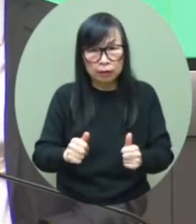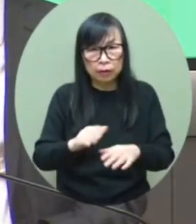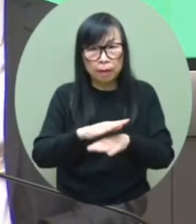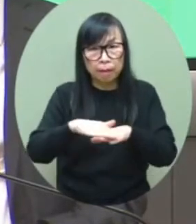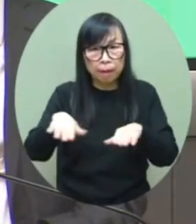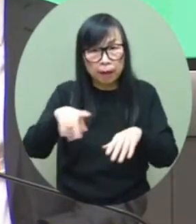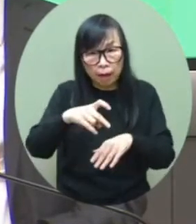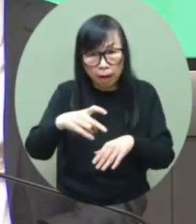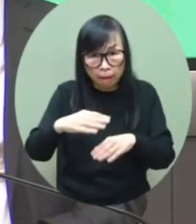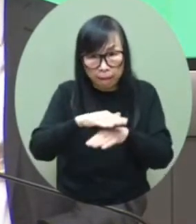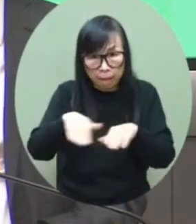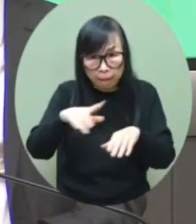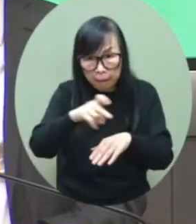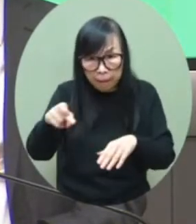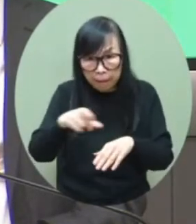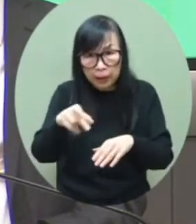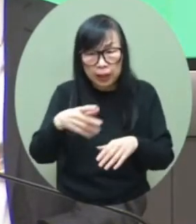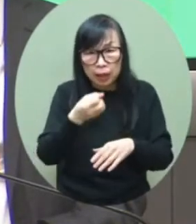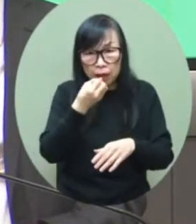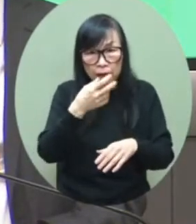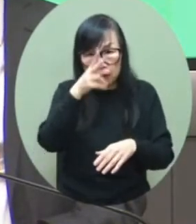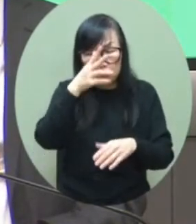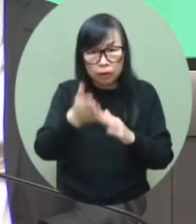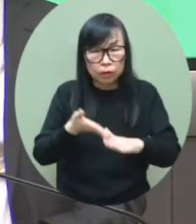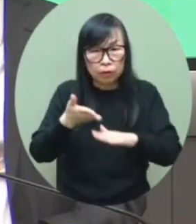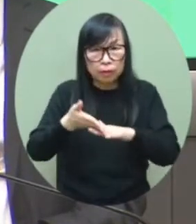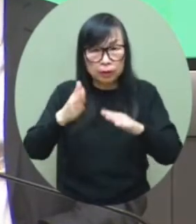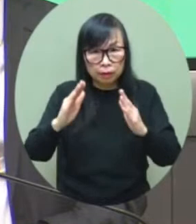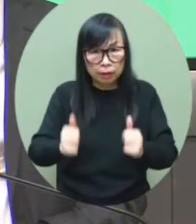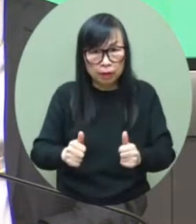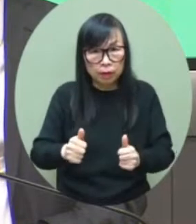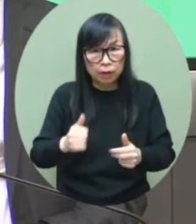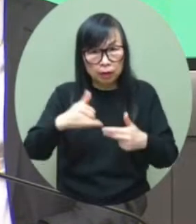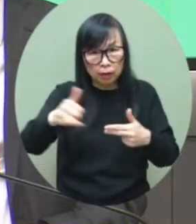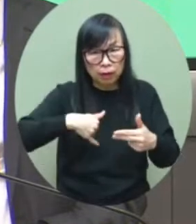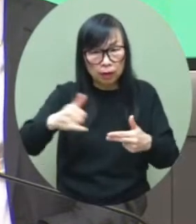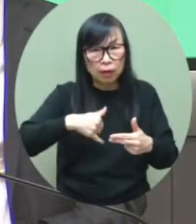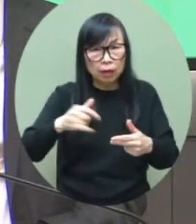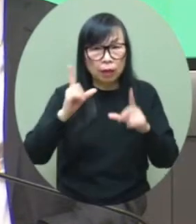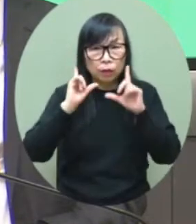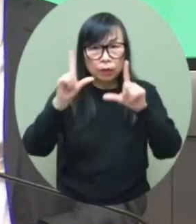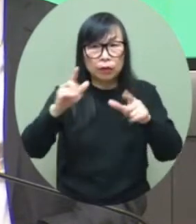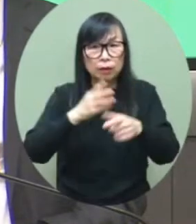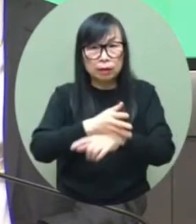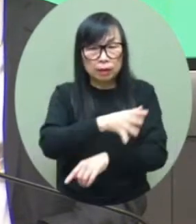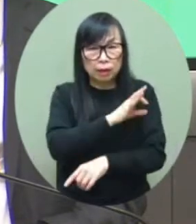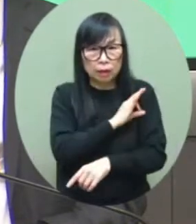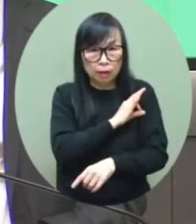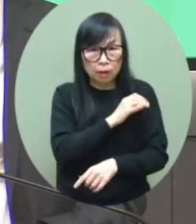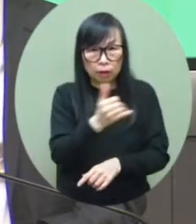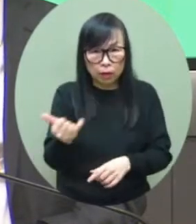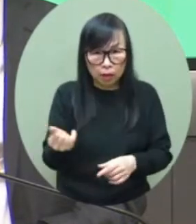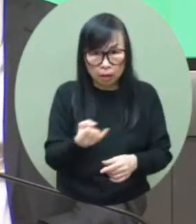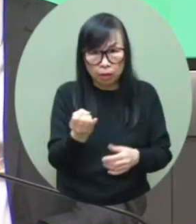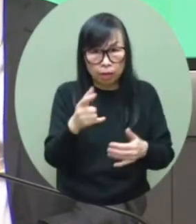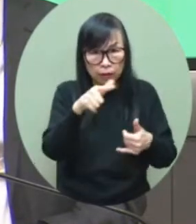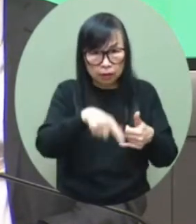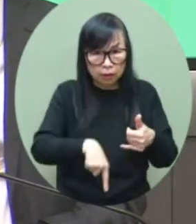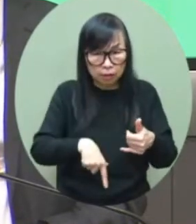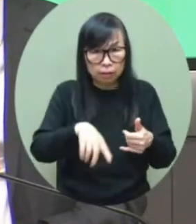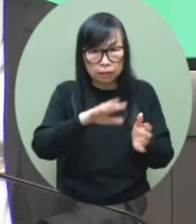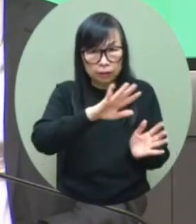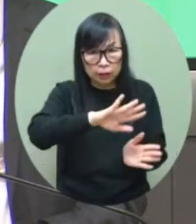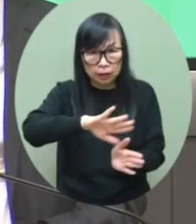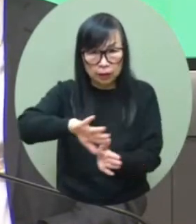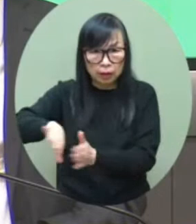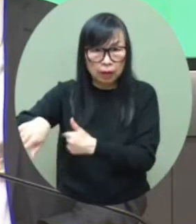that every country is trying to strike a balance between risk control and return to normalcy. So we have now announced a full